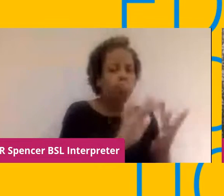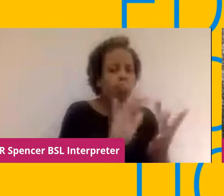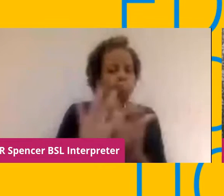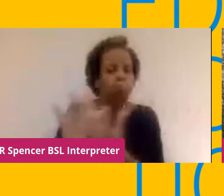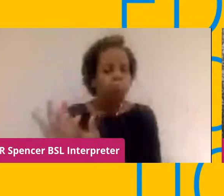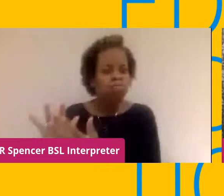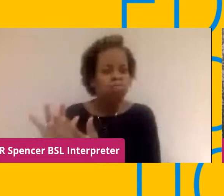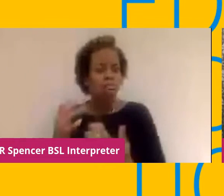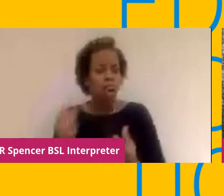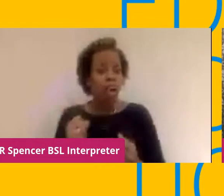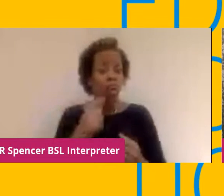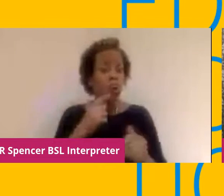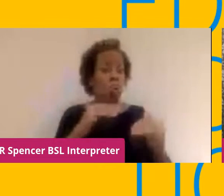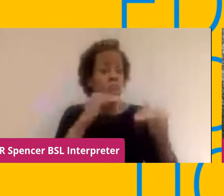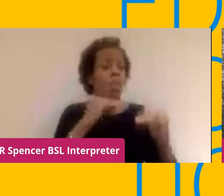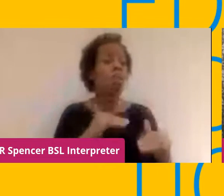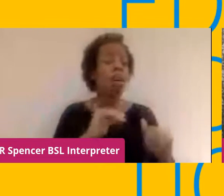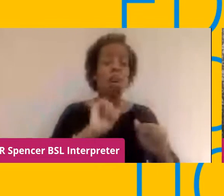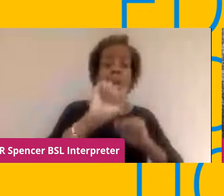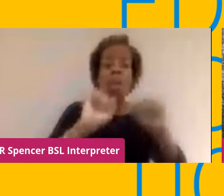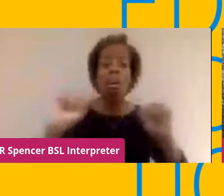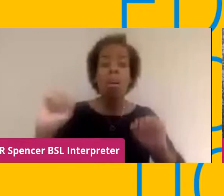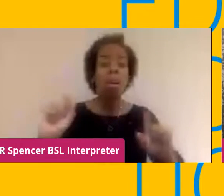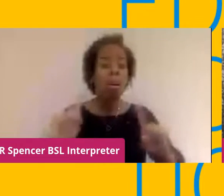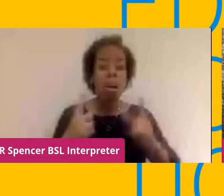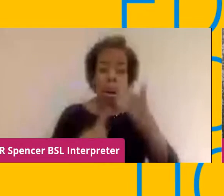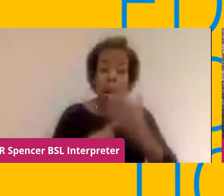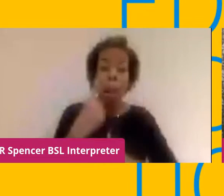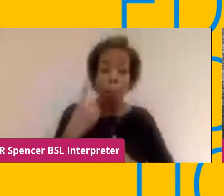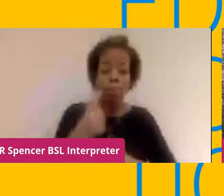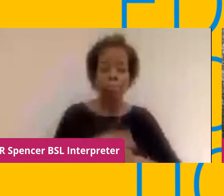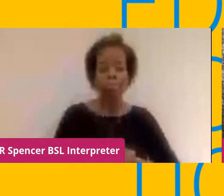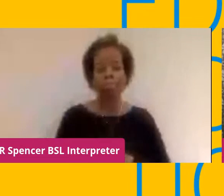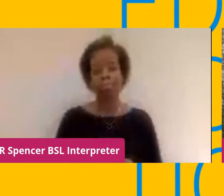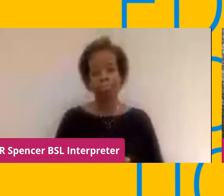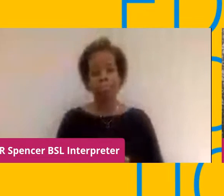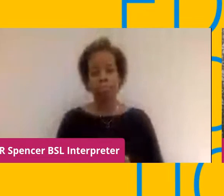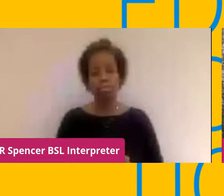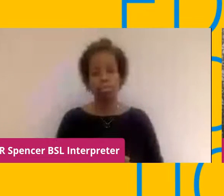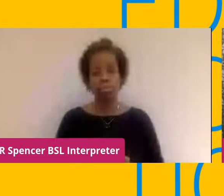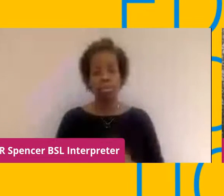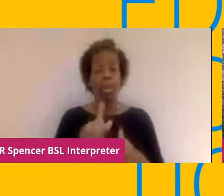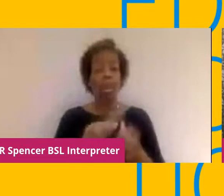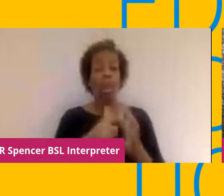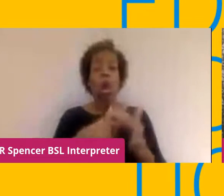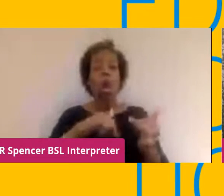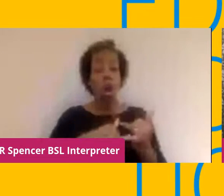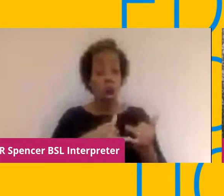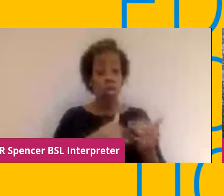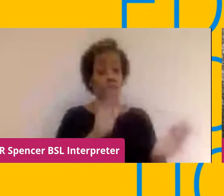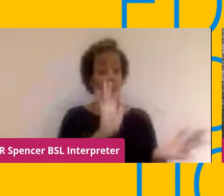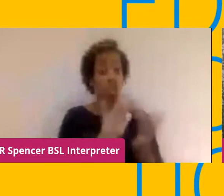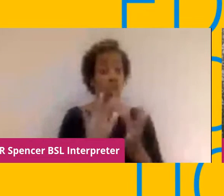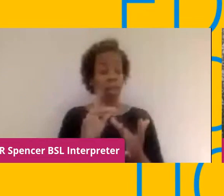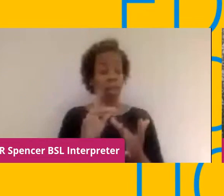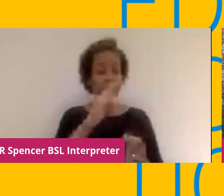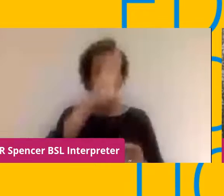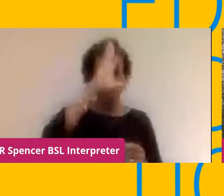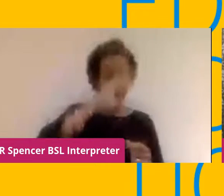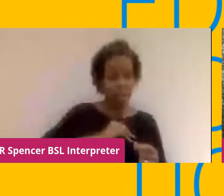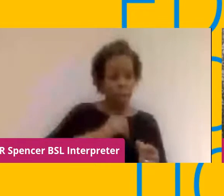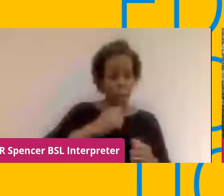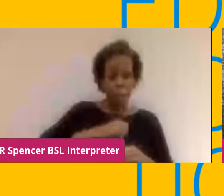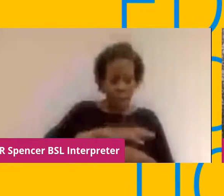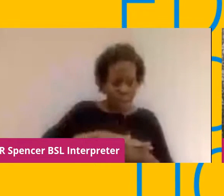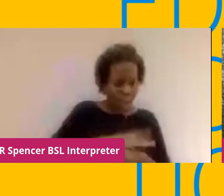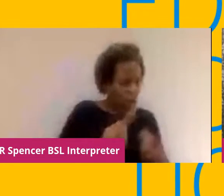understanding of what's really going on the ground. Obviously, ARPS contacts can help to flag kind of issues in their area.